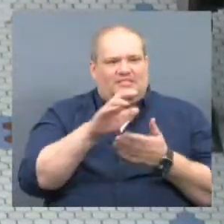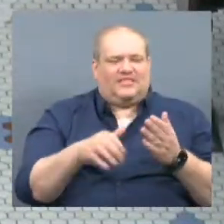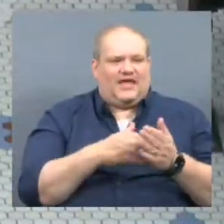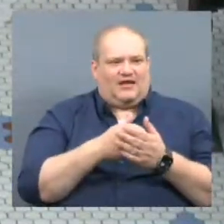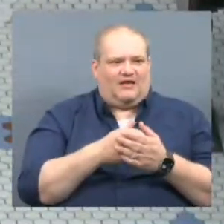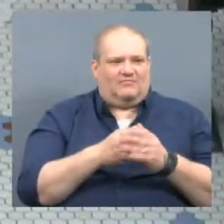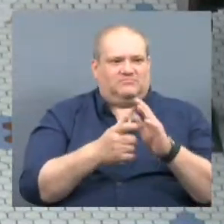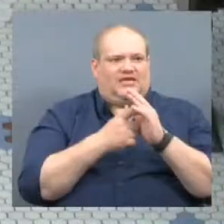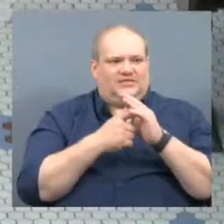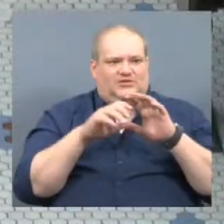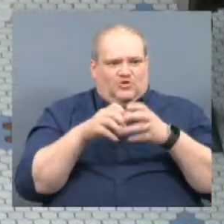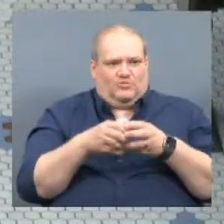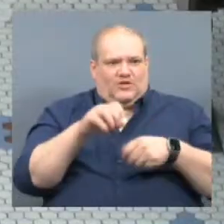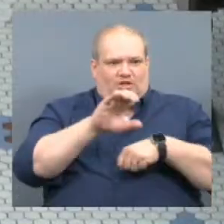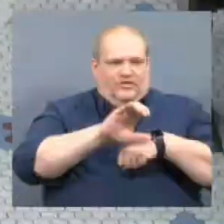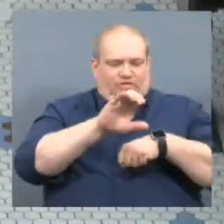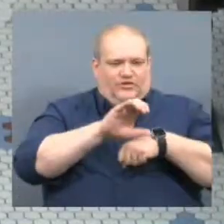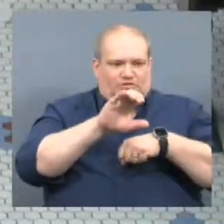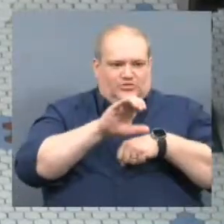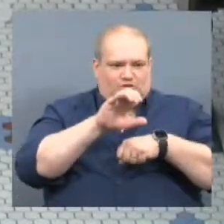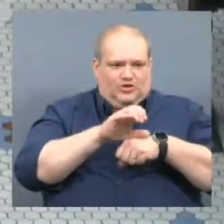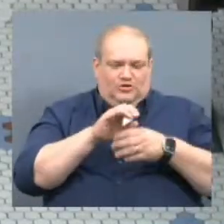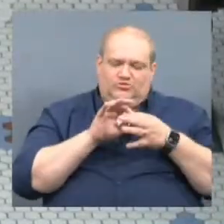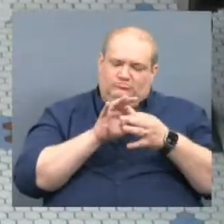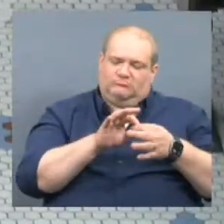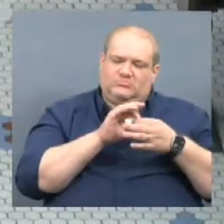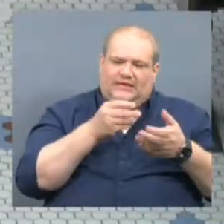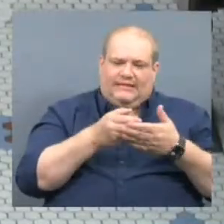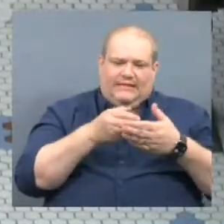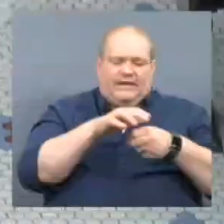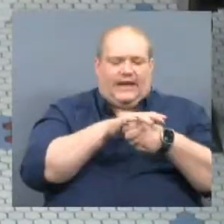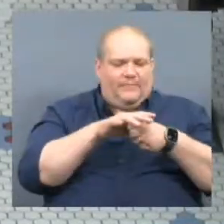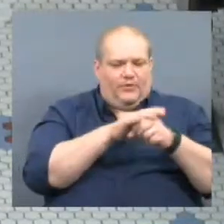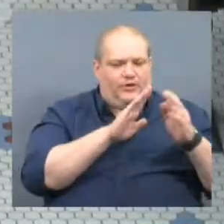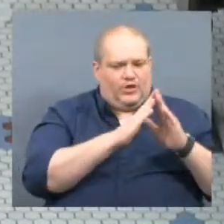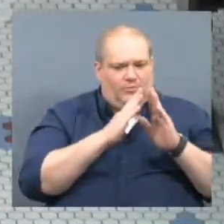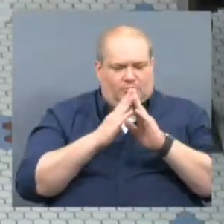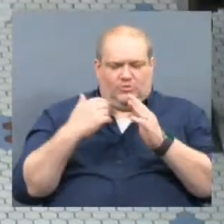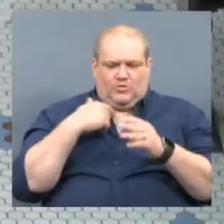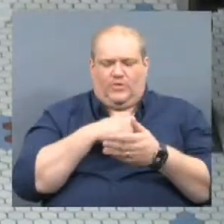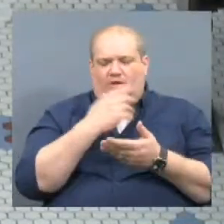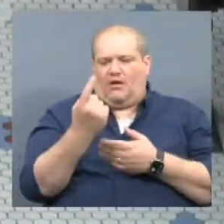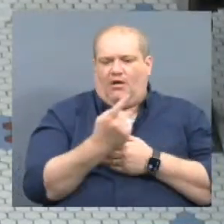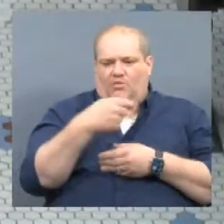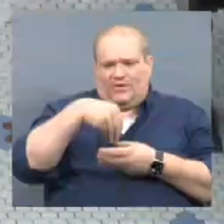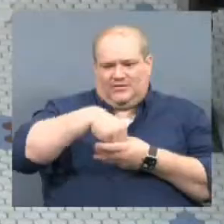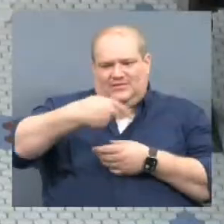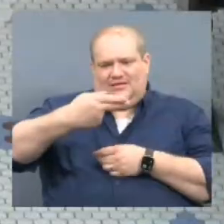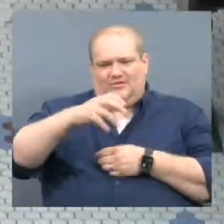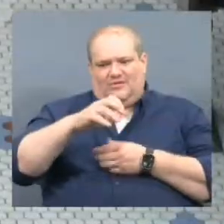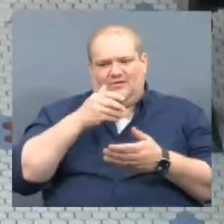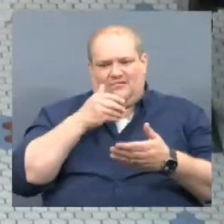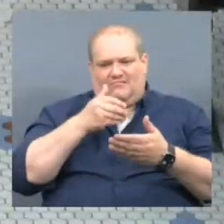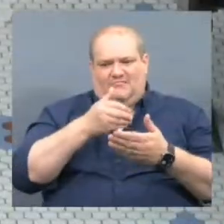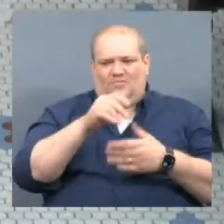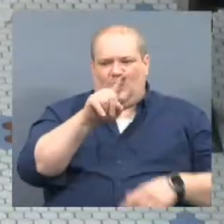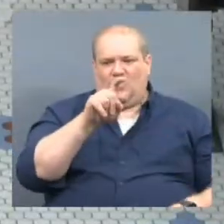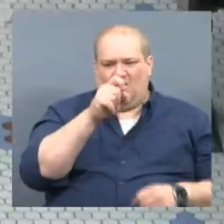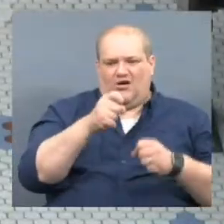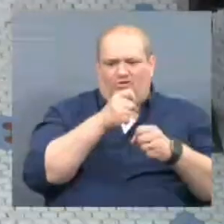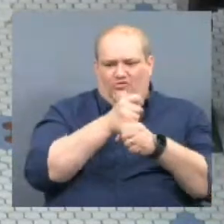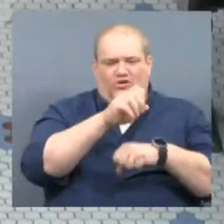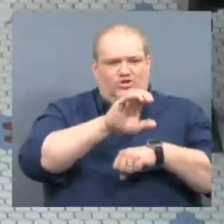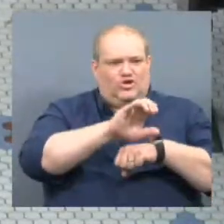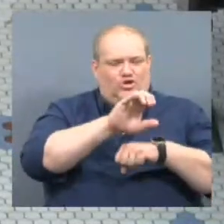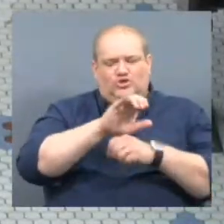a group. The church is about neighborhood and community. We have always been in Hillcrest. We're coming up on 100 years of the church and